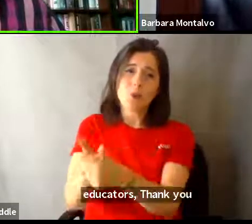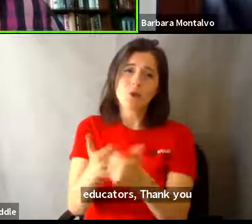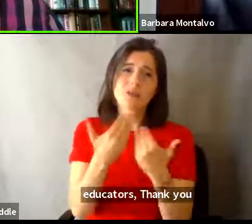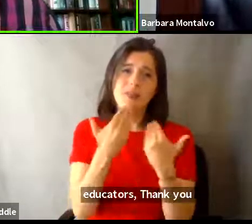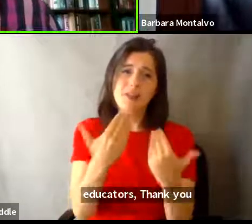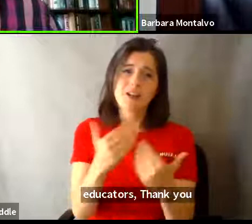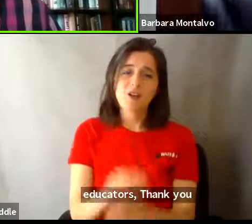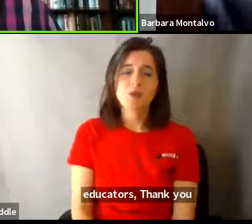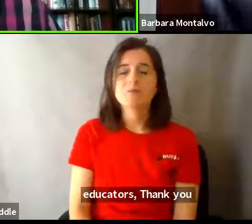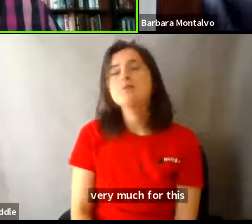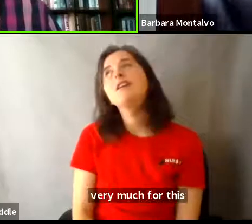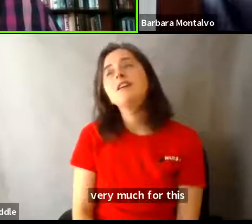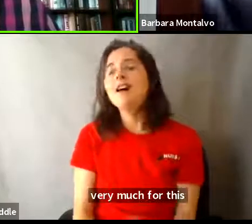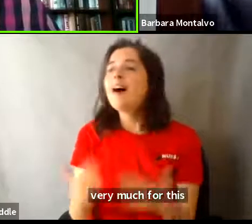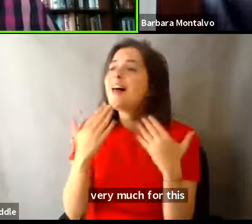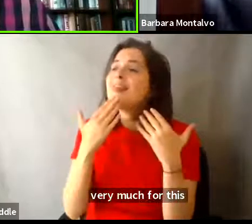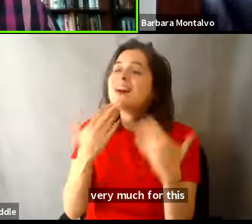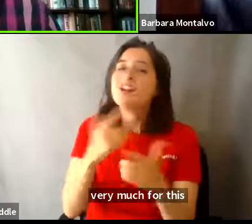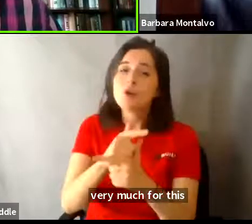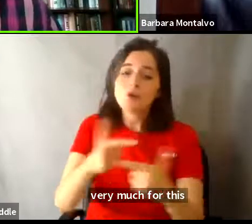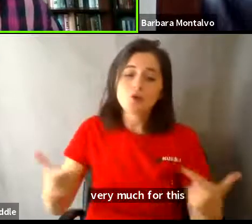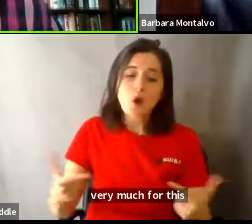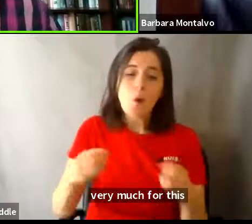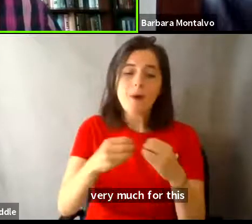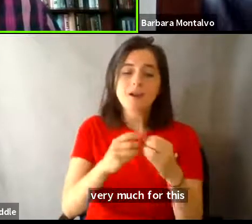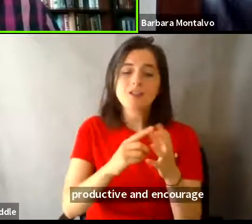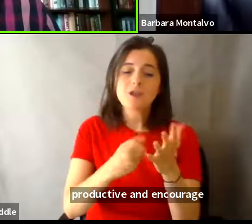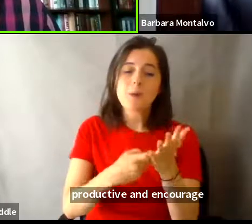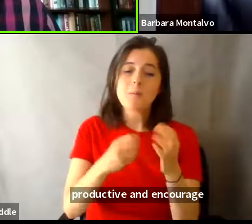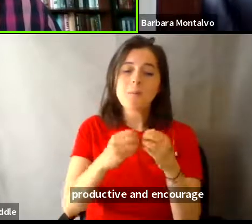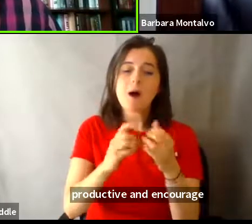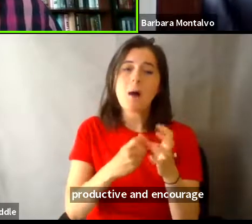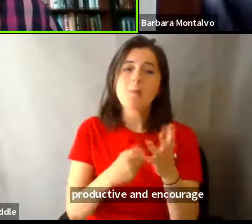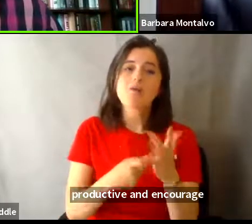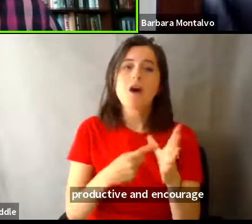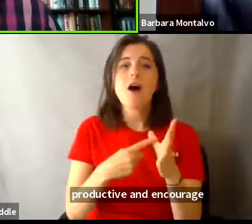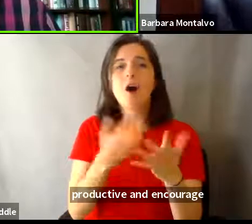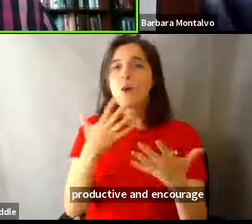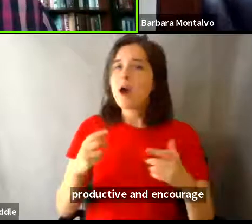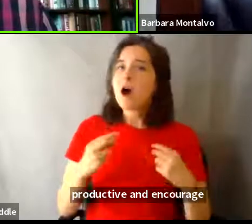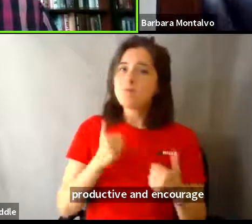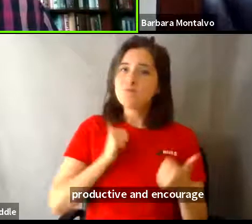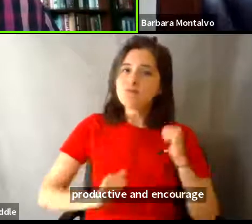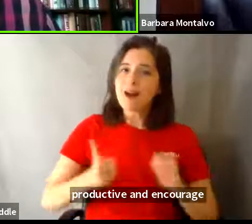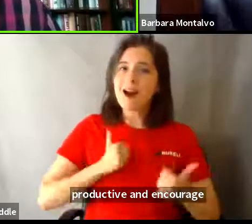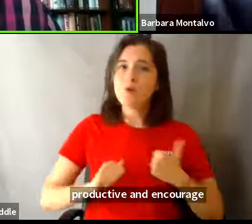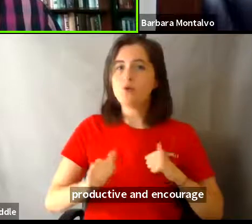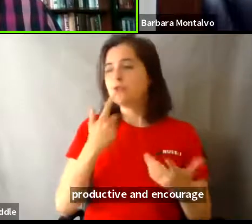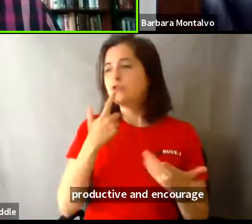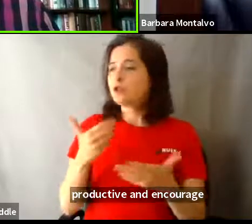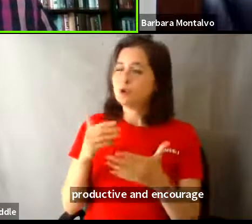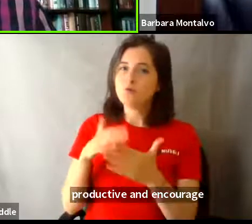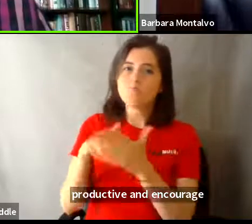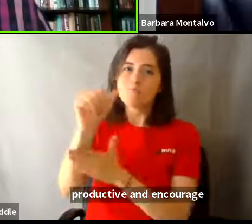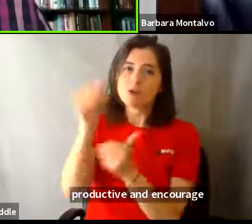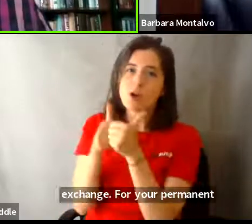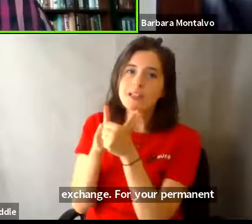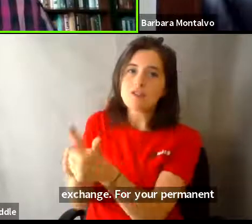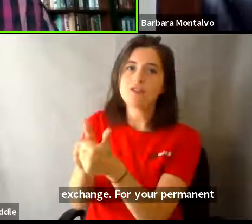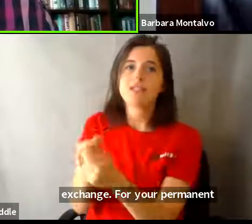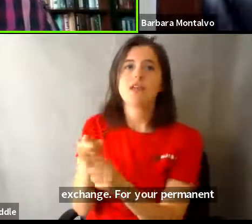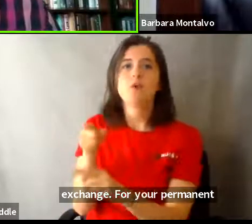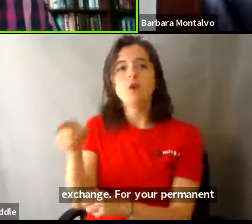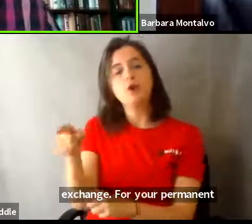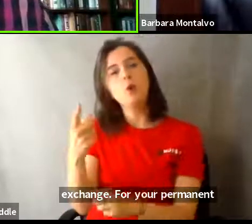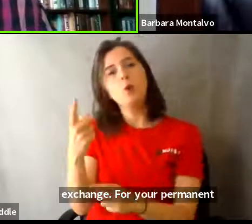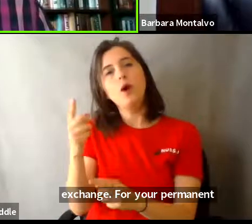Thank you so much, Barbara, and we are proud to stand in solidarity with you and with your people.